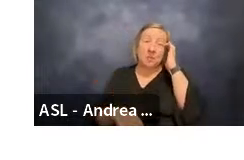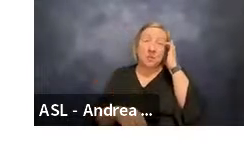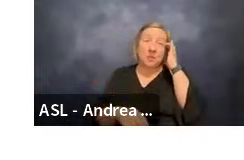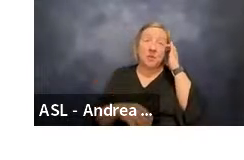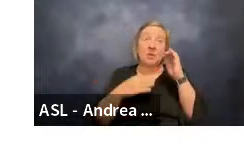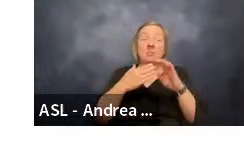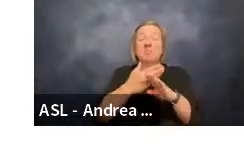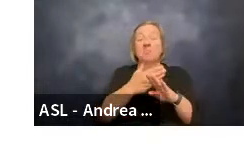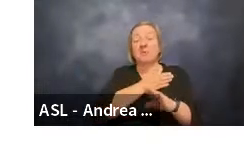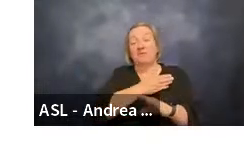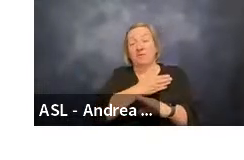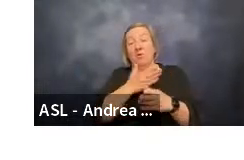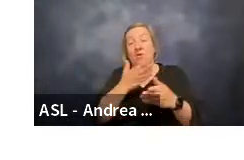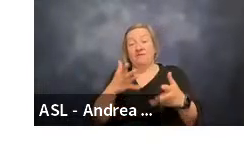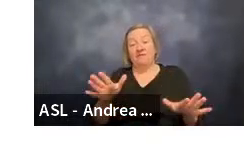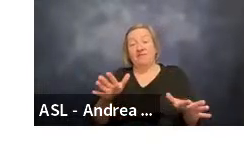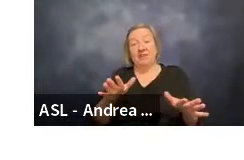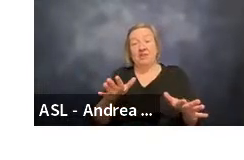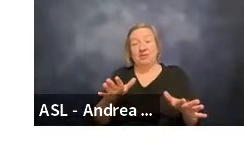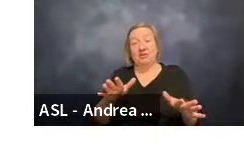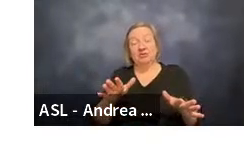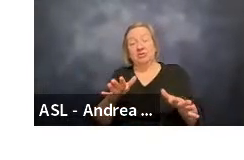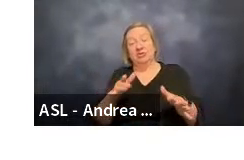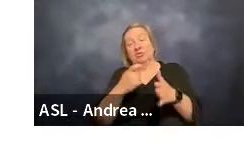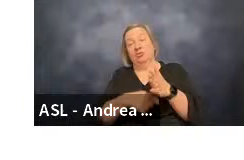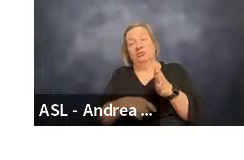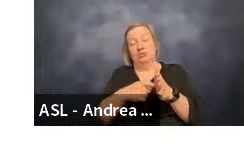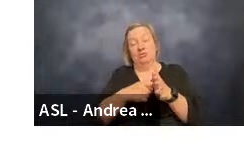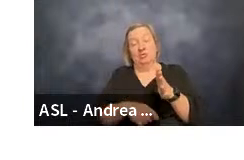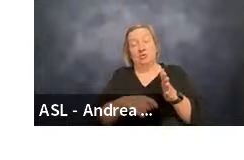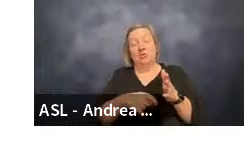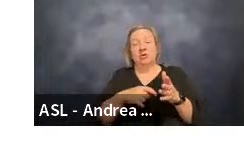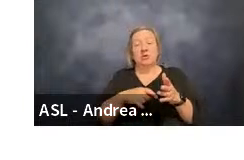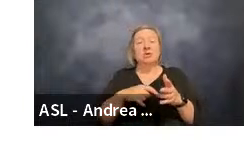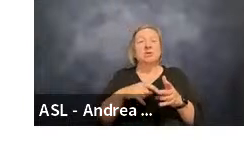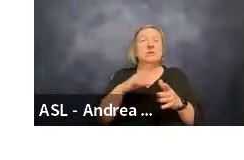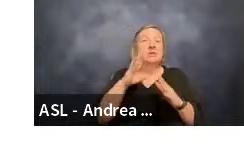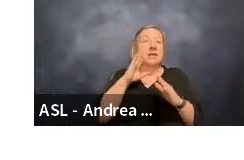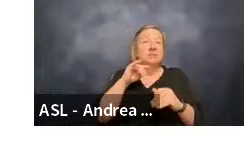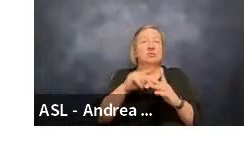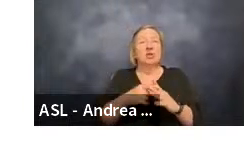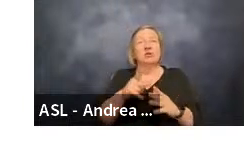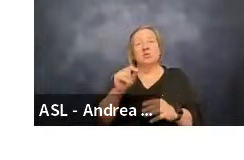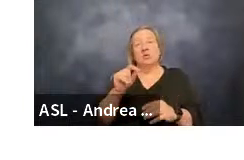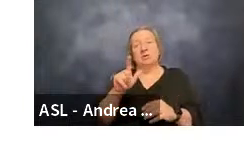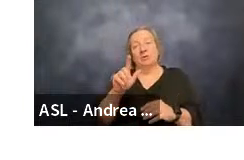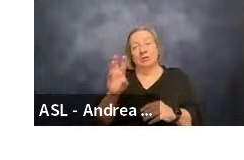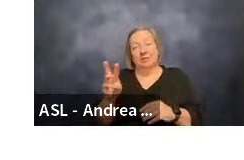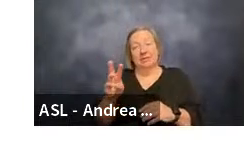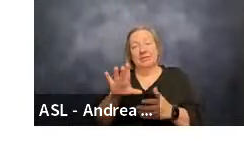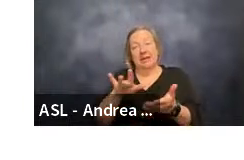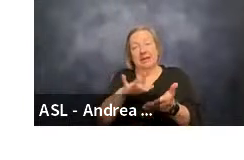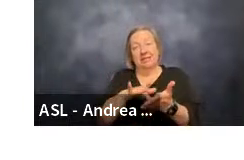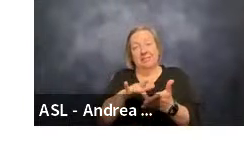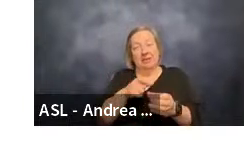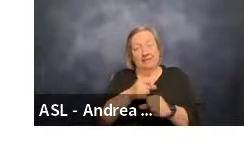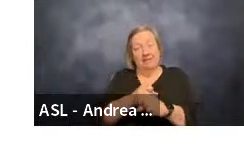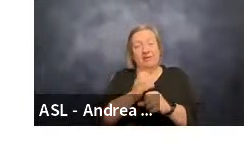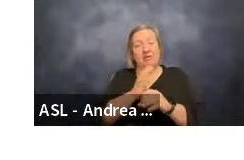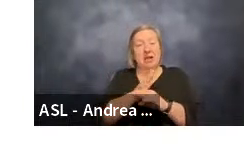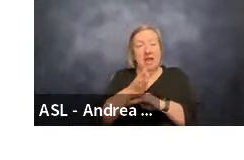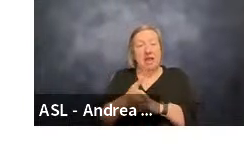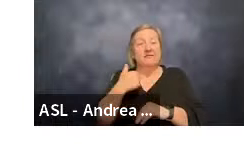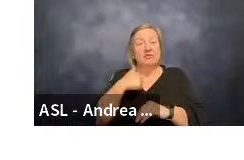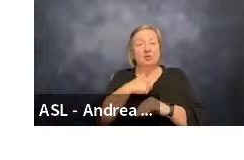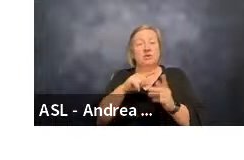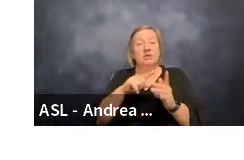Pre-completion tolling on the existing bridge is anticipated to begin in 2026, somewhere in the middle of the year after we are